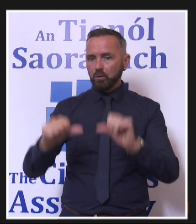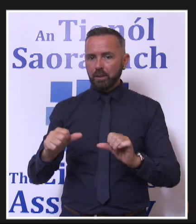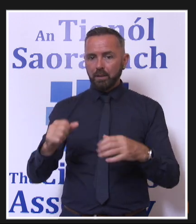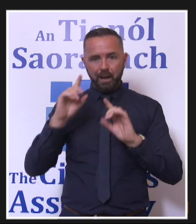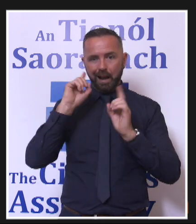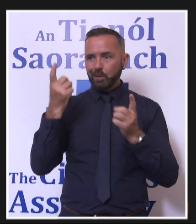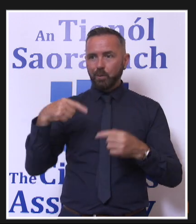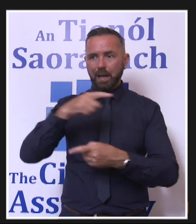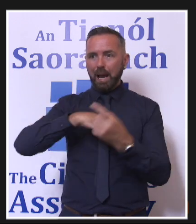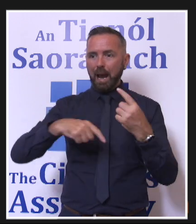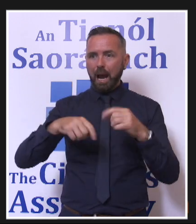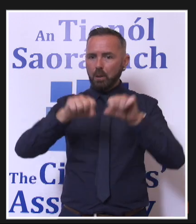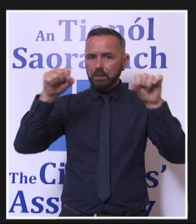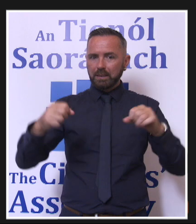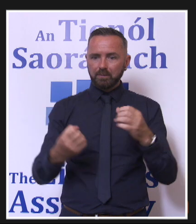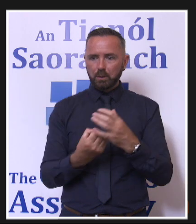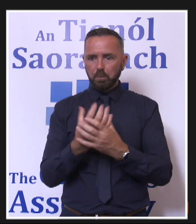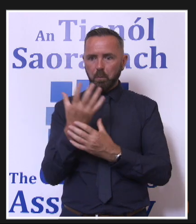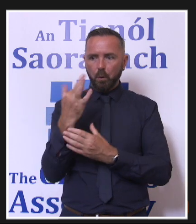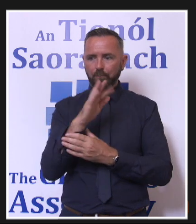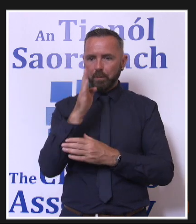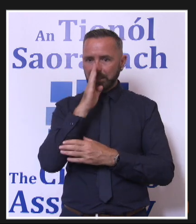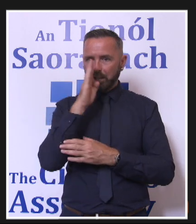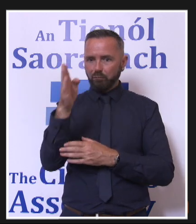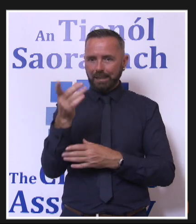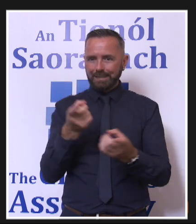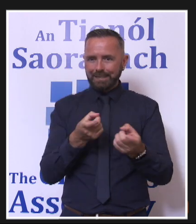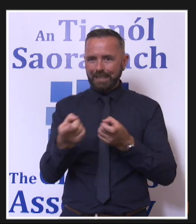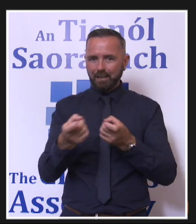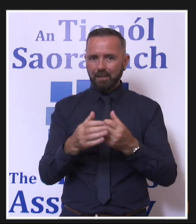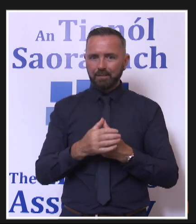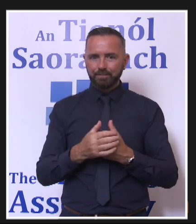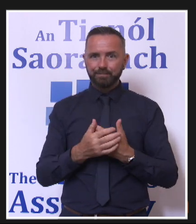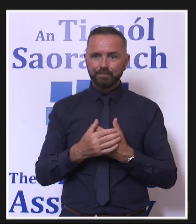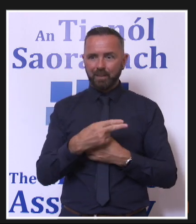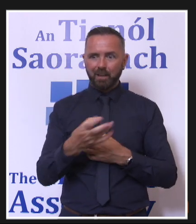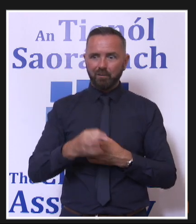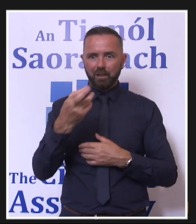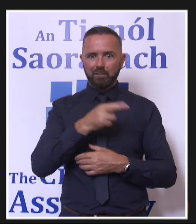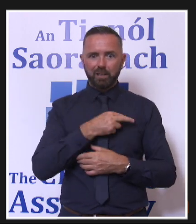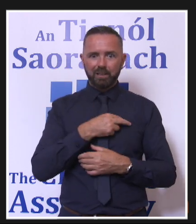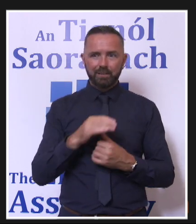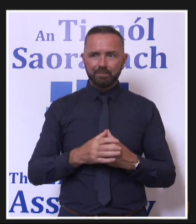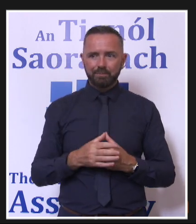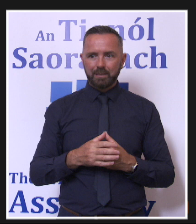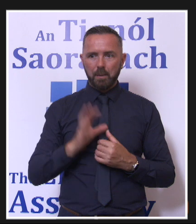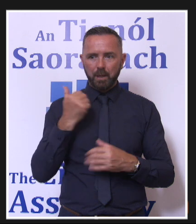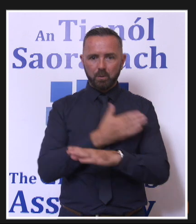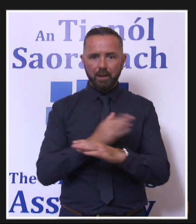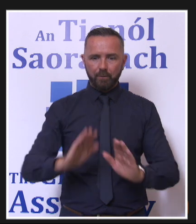born out of a fairly sort of direct deal, and to not great, if you like, from a sort of built from the bottom